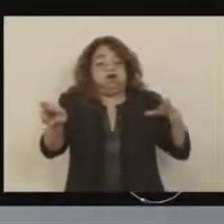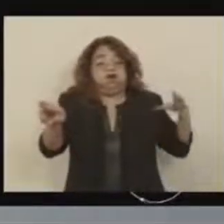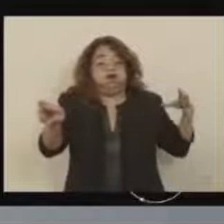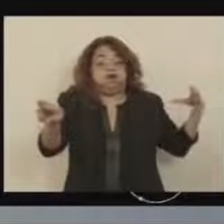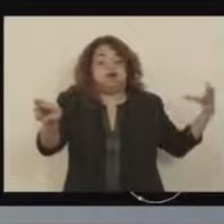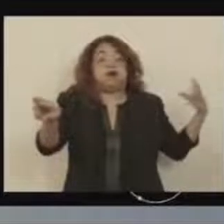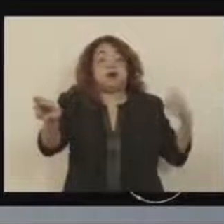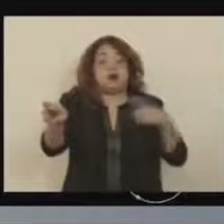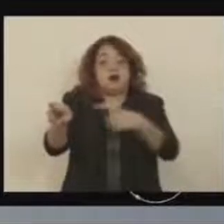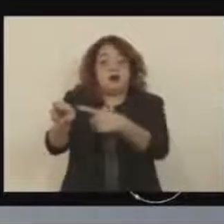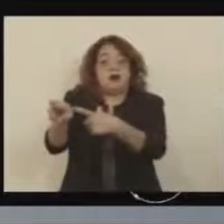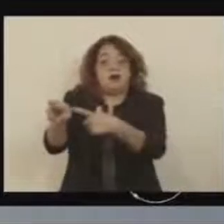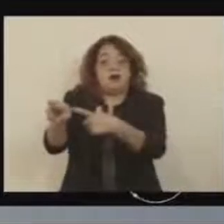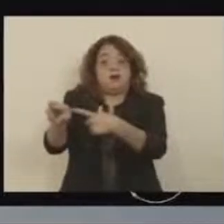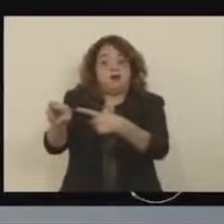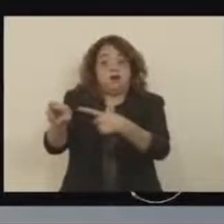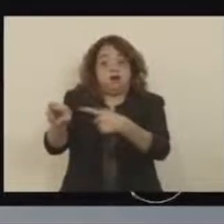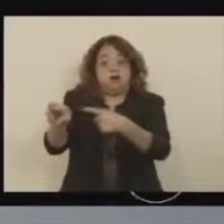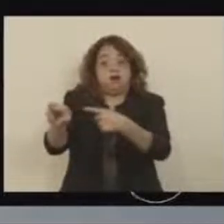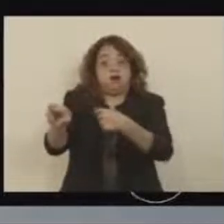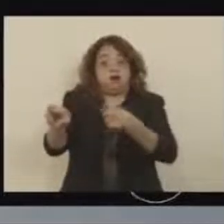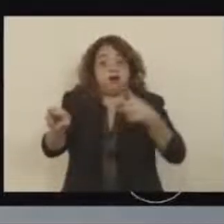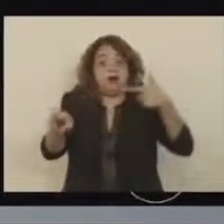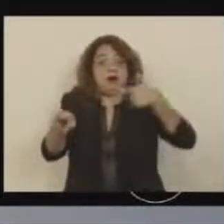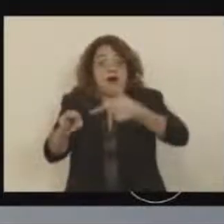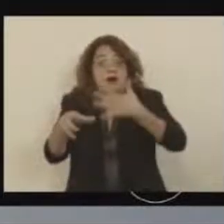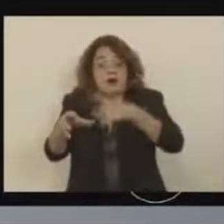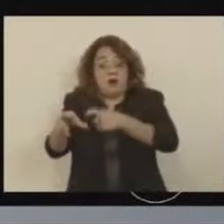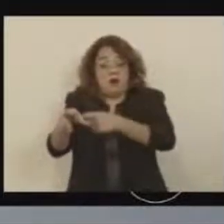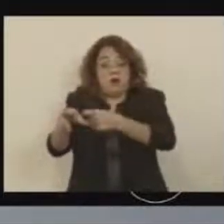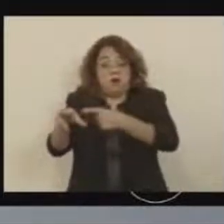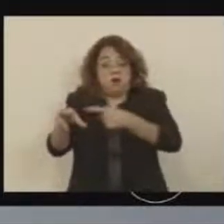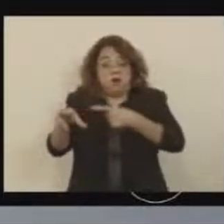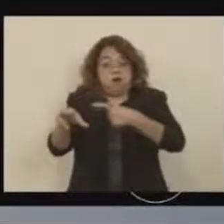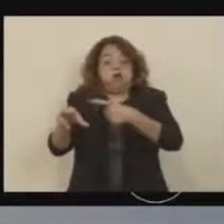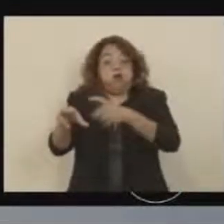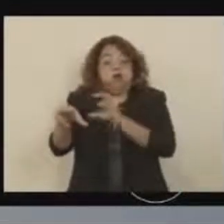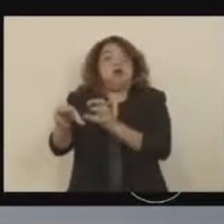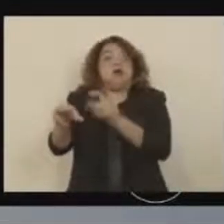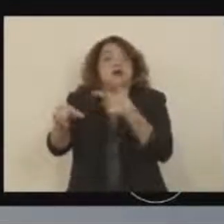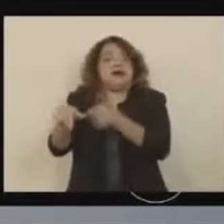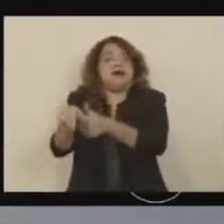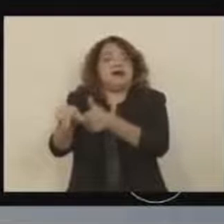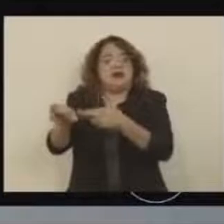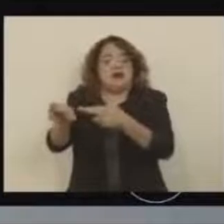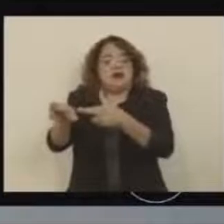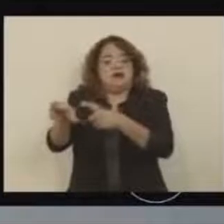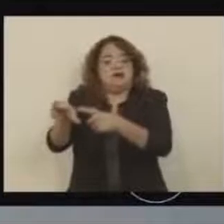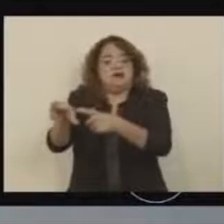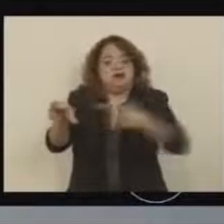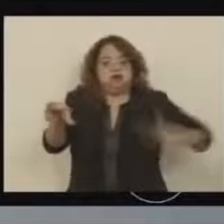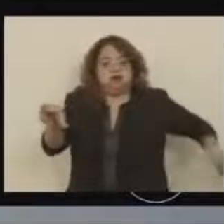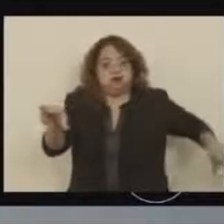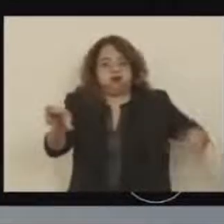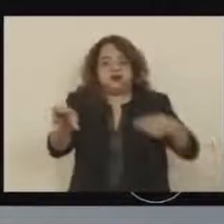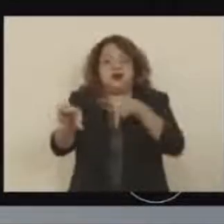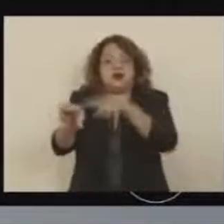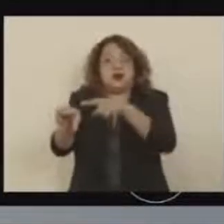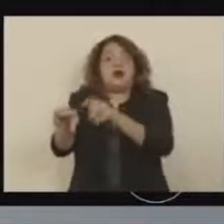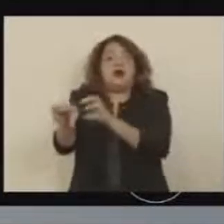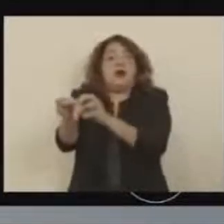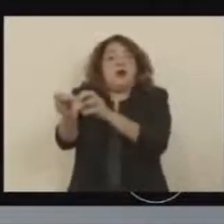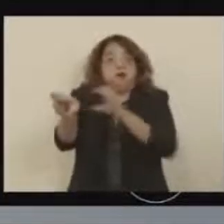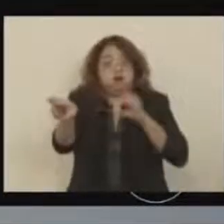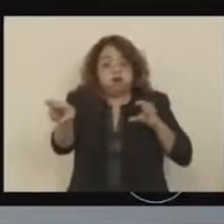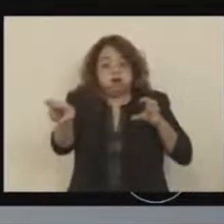detach after it runs out of fuel, and then the upper stage engine, Newton 4, on our rocket, will ignite to complete the last bit of the journey to orbit.